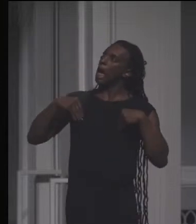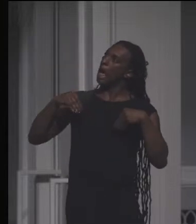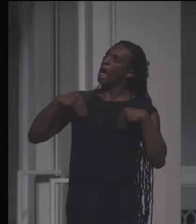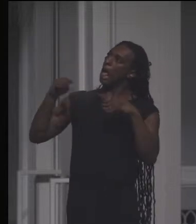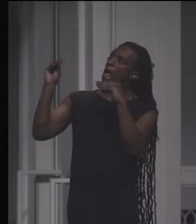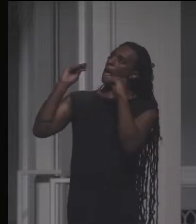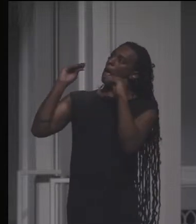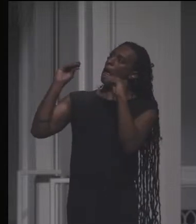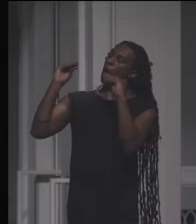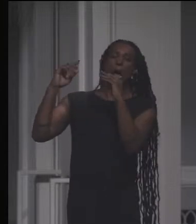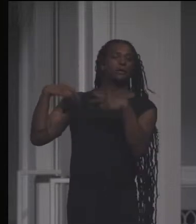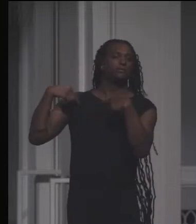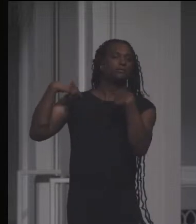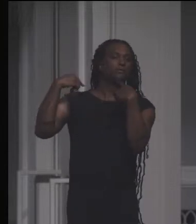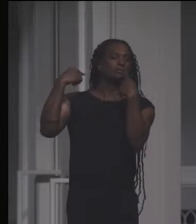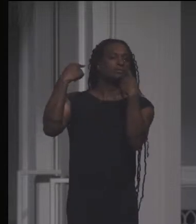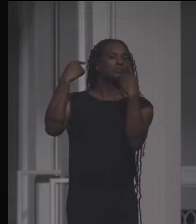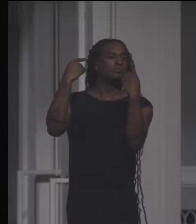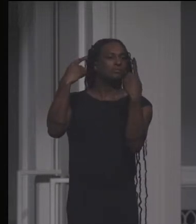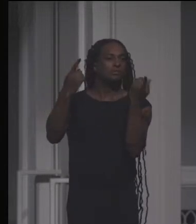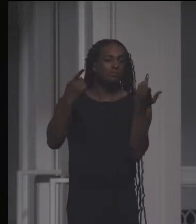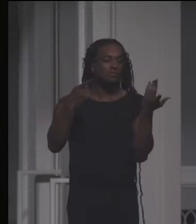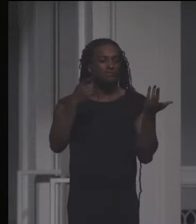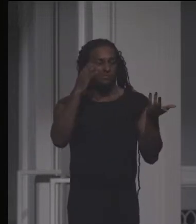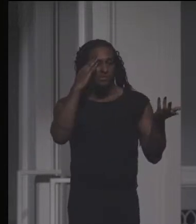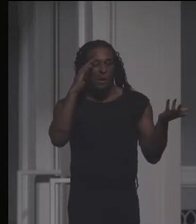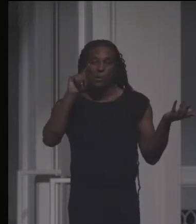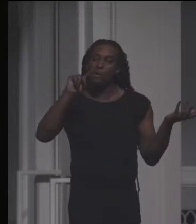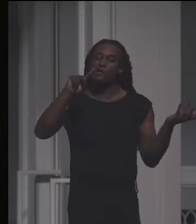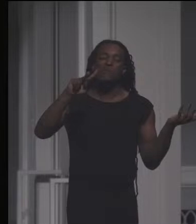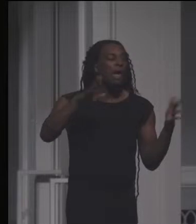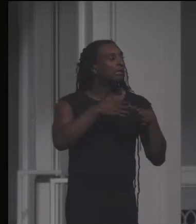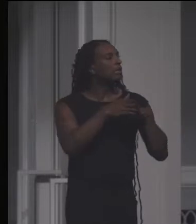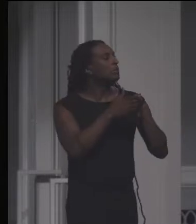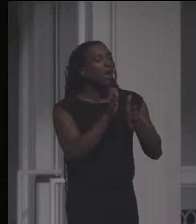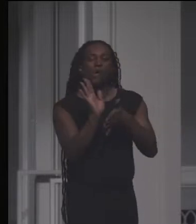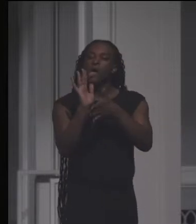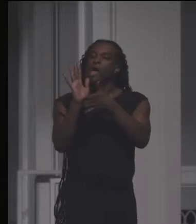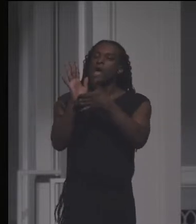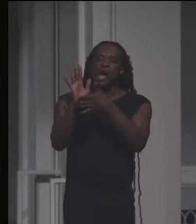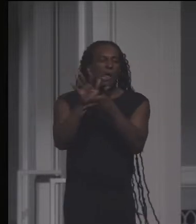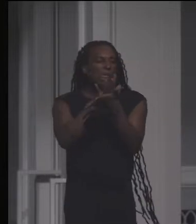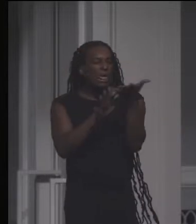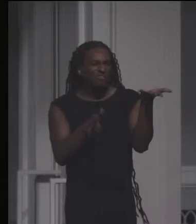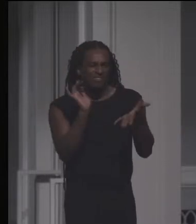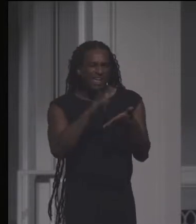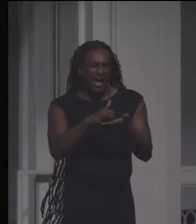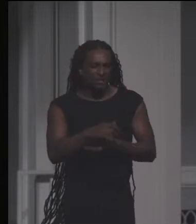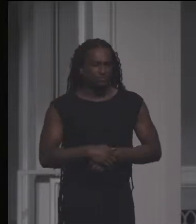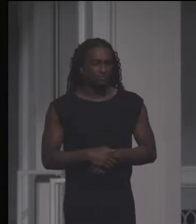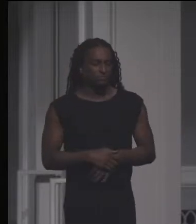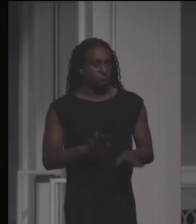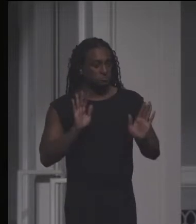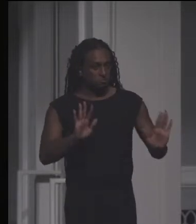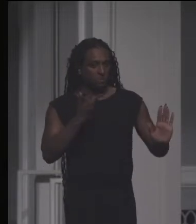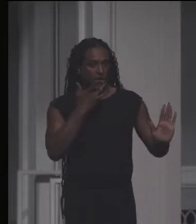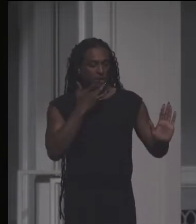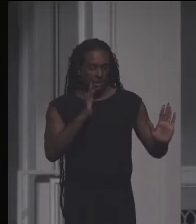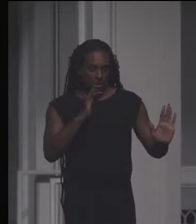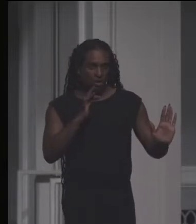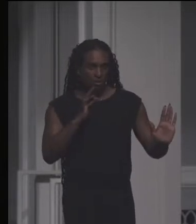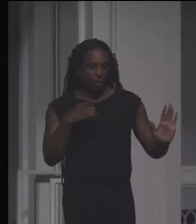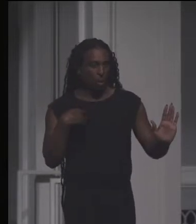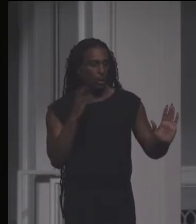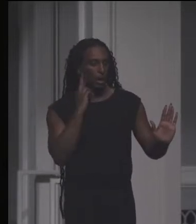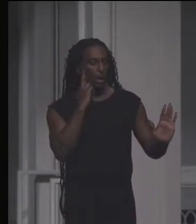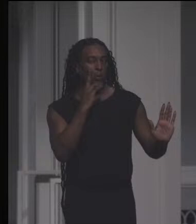all that medieval stuff on TV and book and film. Luckily, I realized my